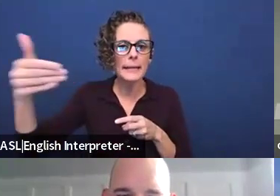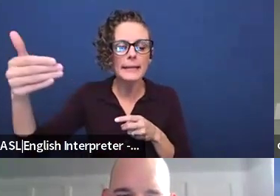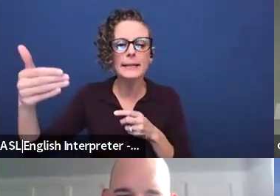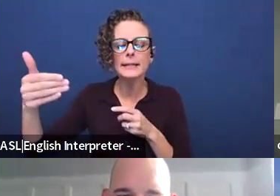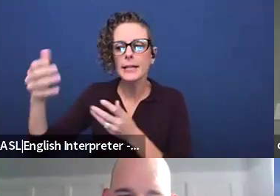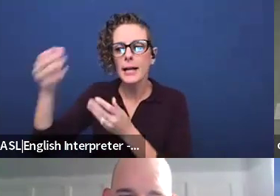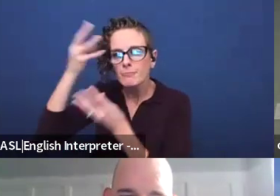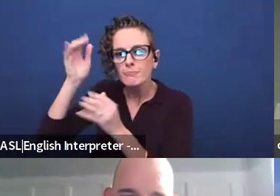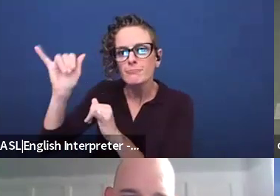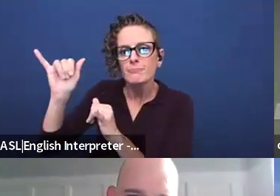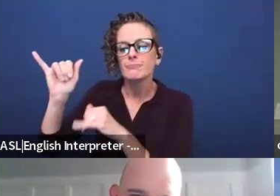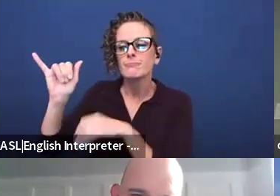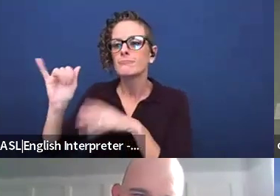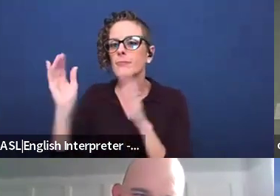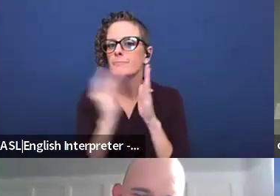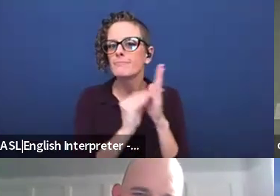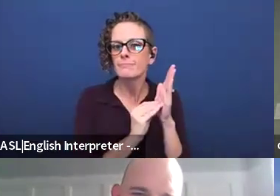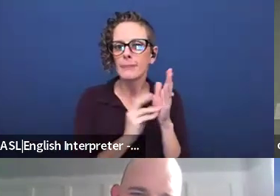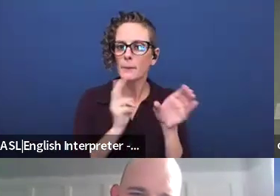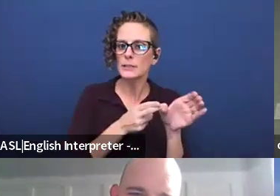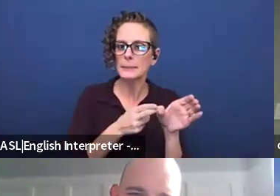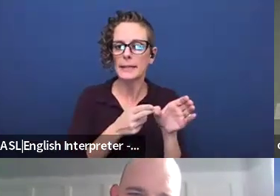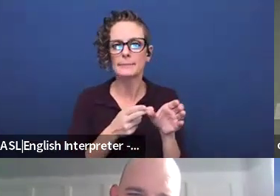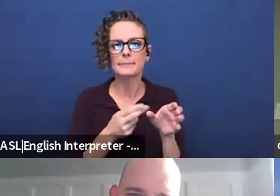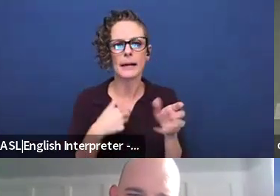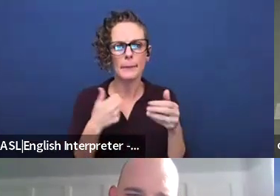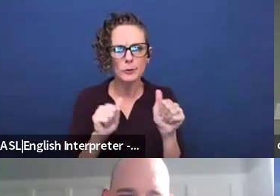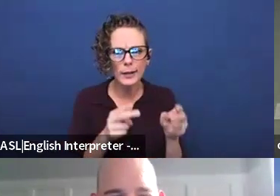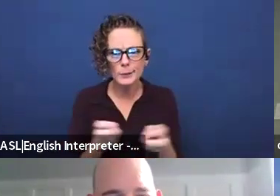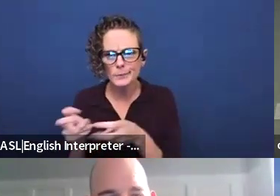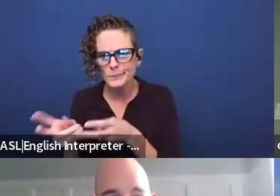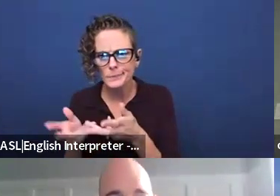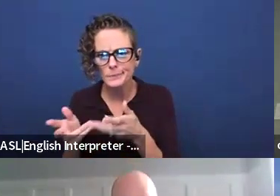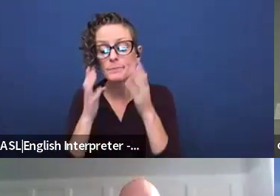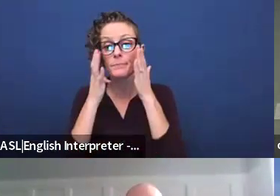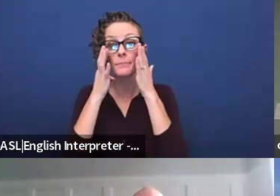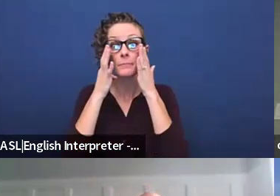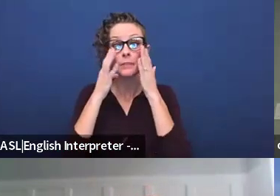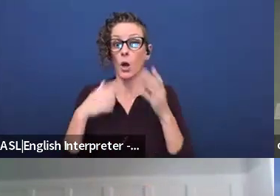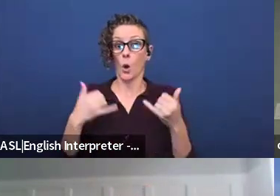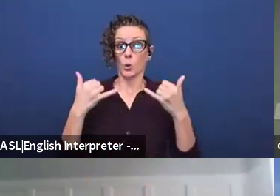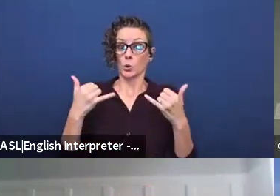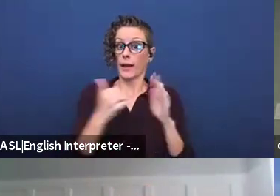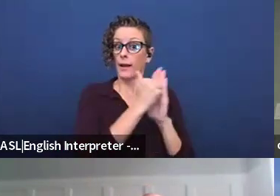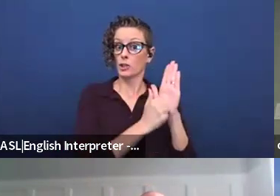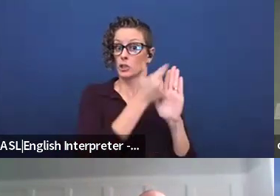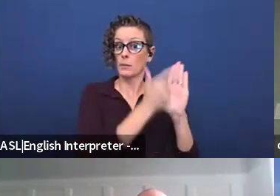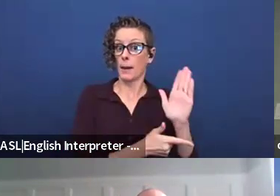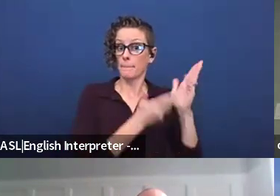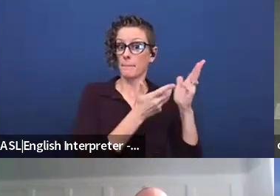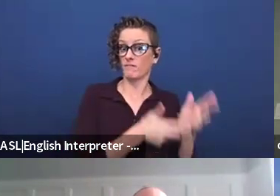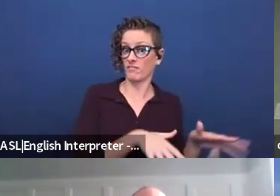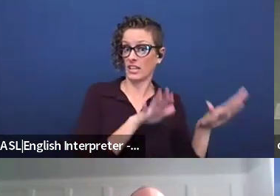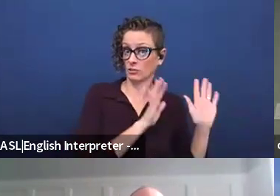guys participate here. For some reason it's not attaching. So for today, that is the agenda that we have for